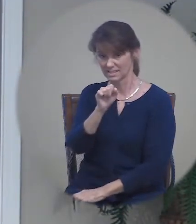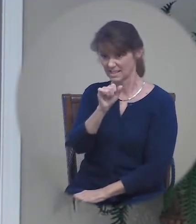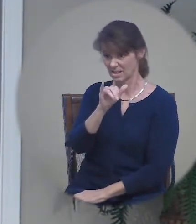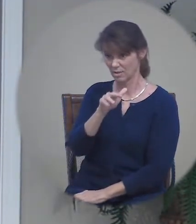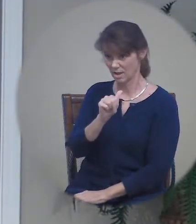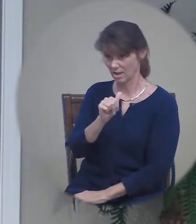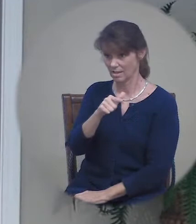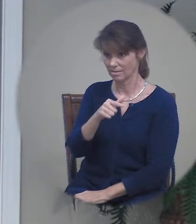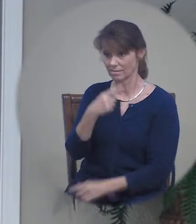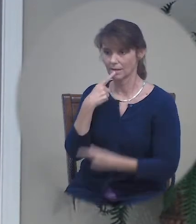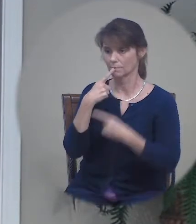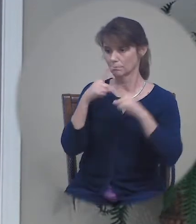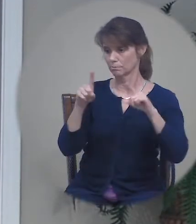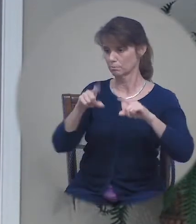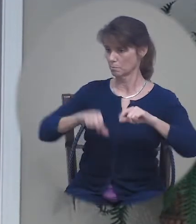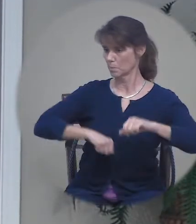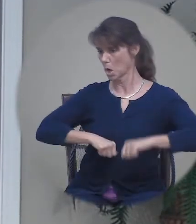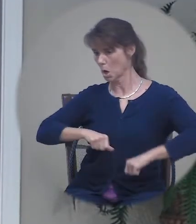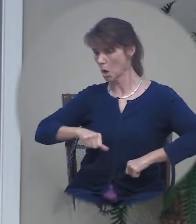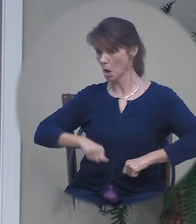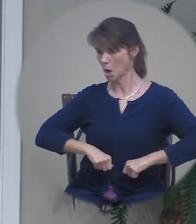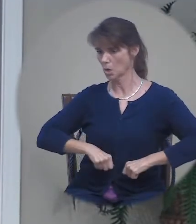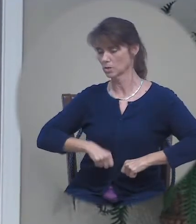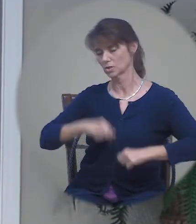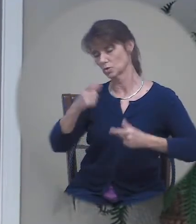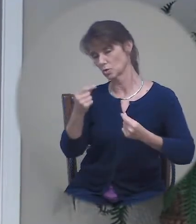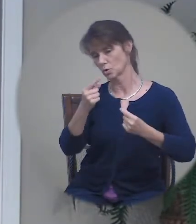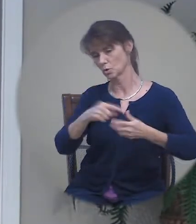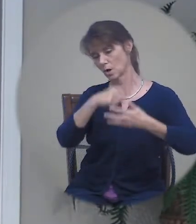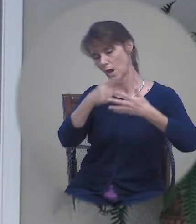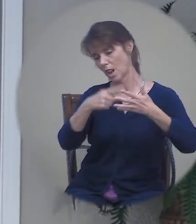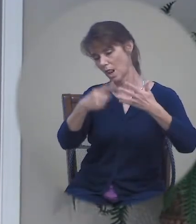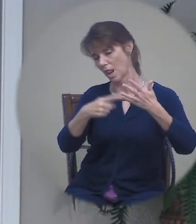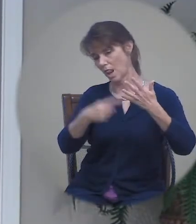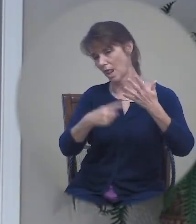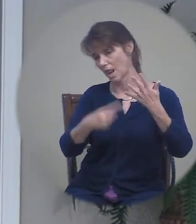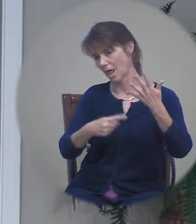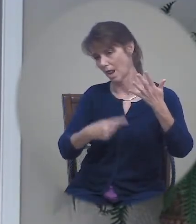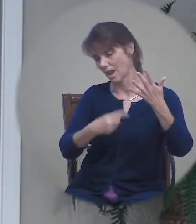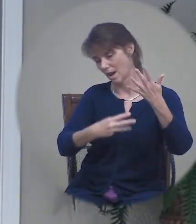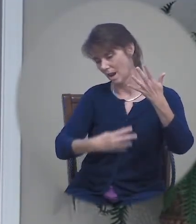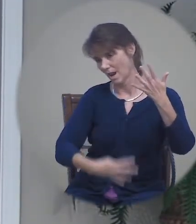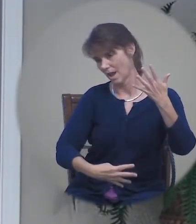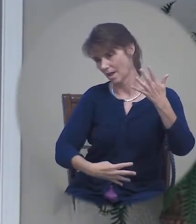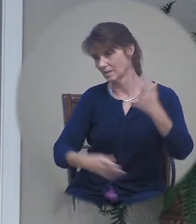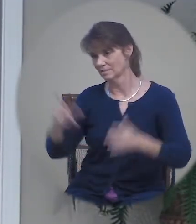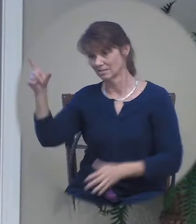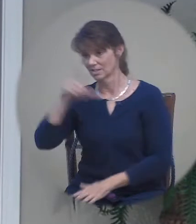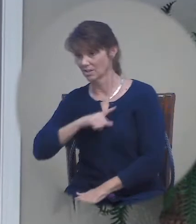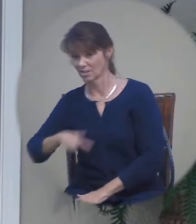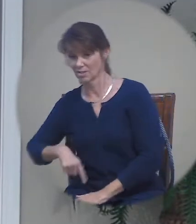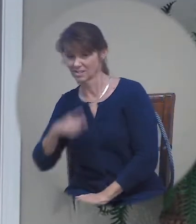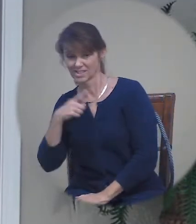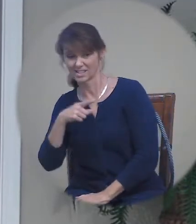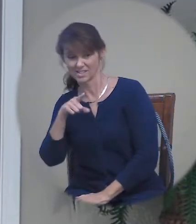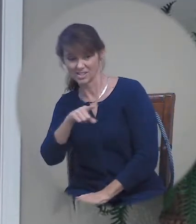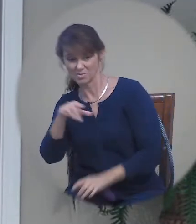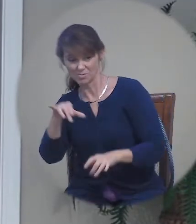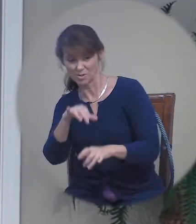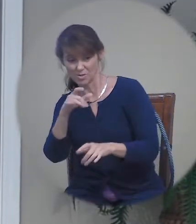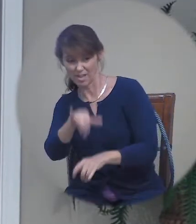these boasts about their accomplishments. Look at what I've done. And the Lord said, the only reason you're doing